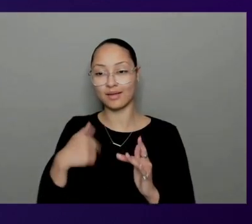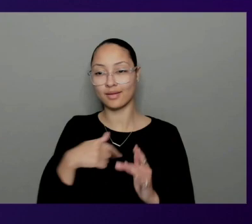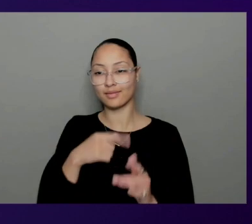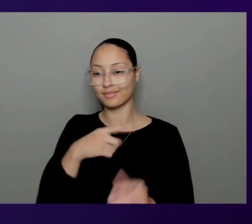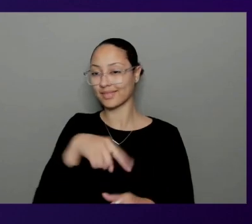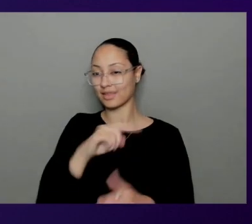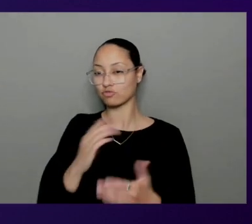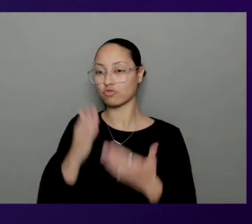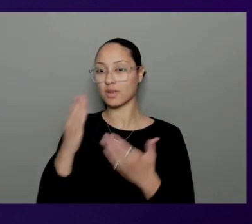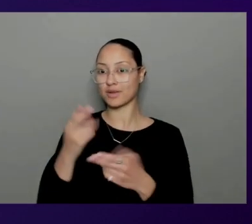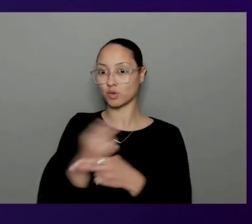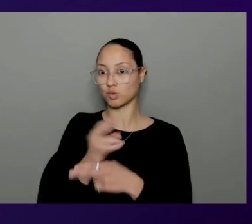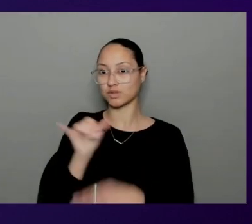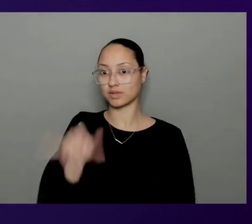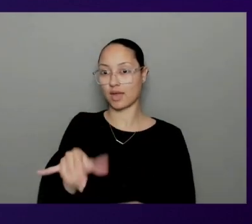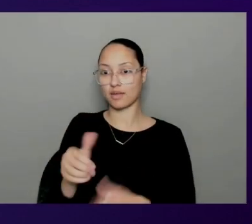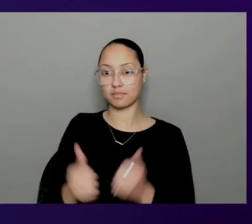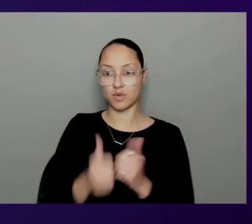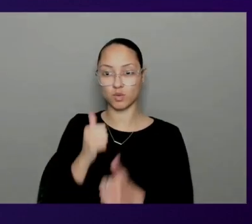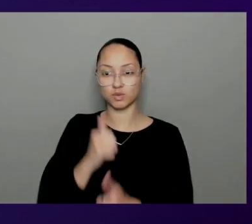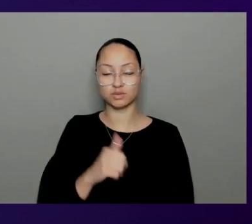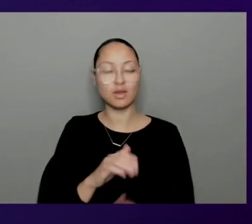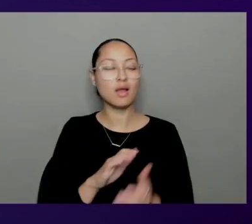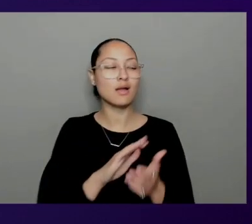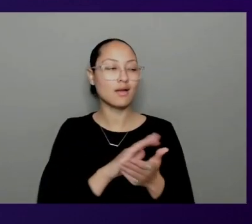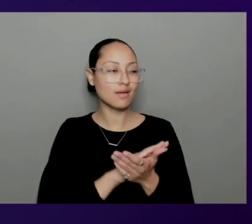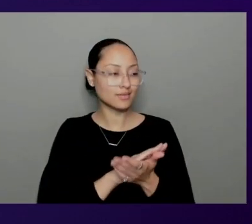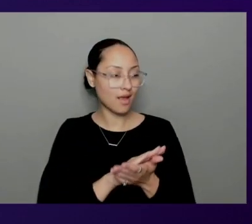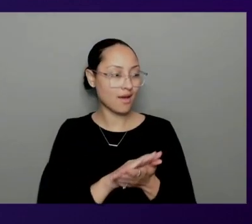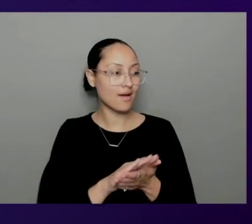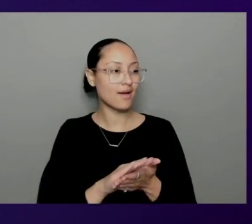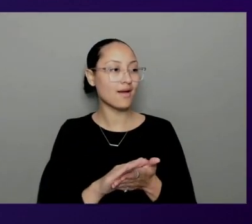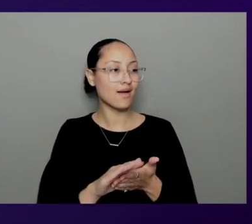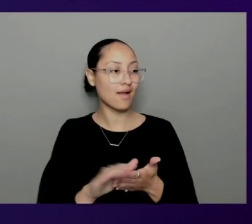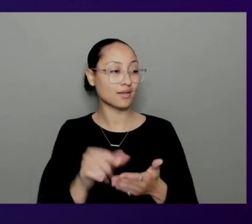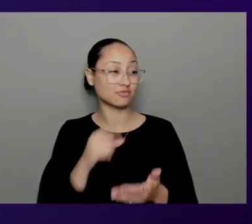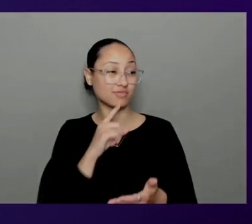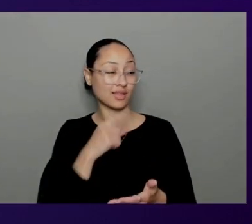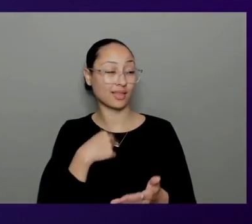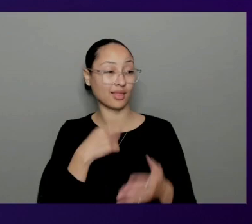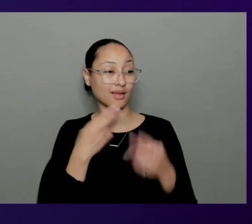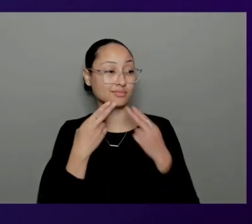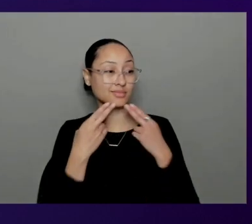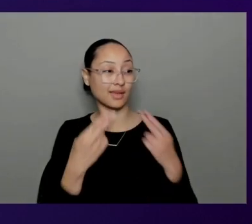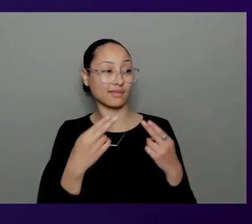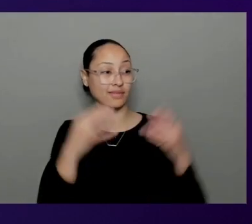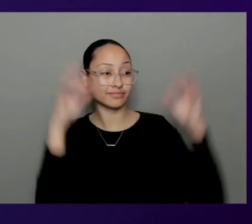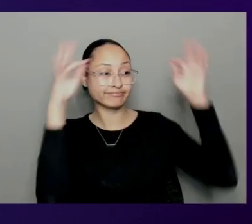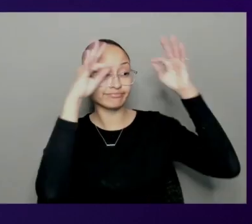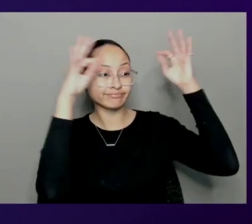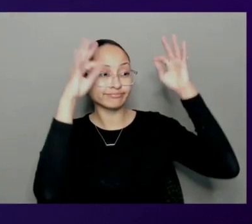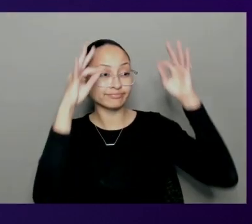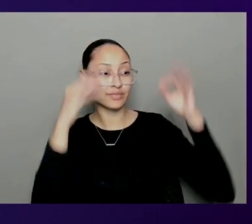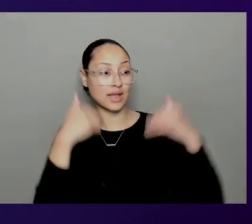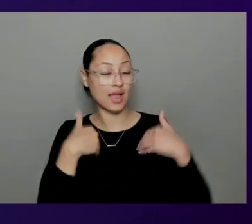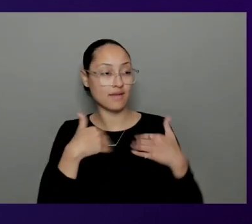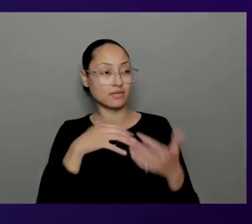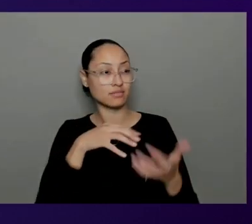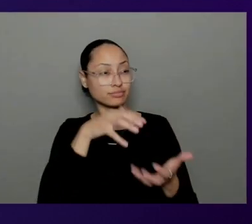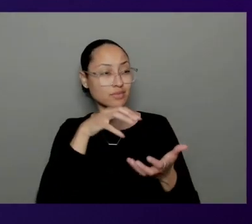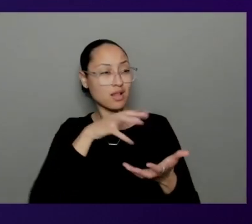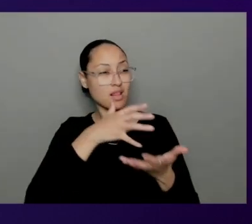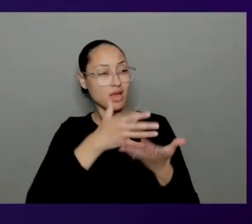Very nice, very nice. Yeah, that was my very naive understanding. It came bundled with a bunch of stuff that if you were building